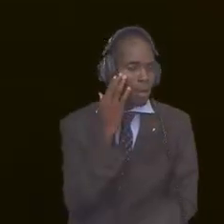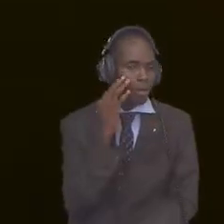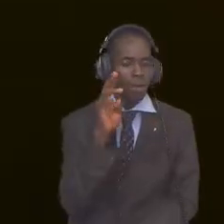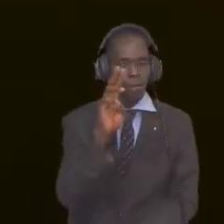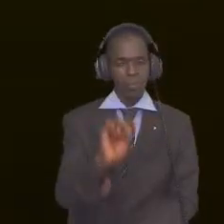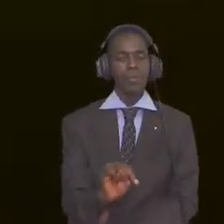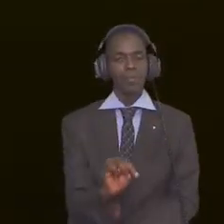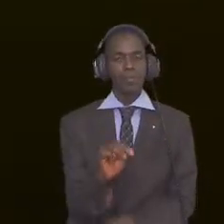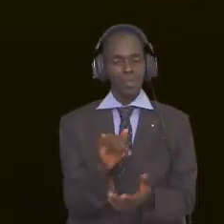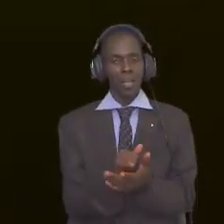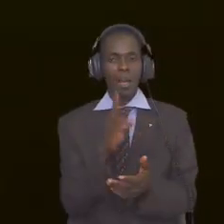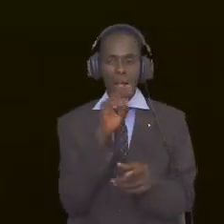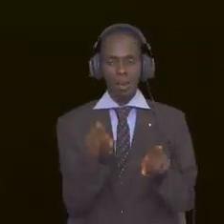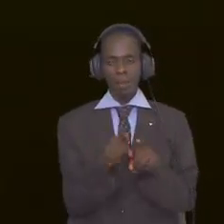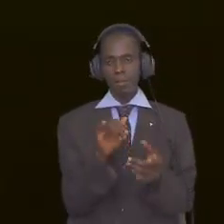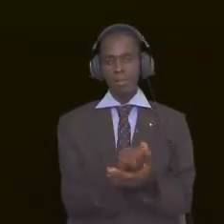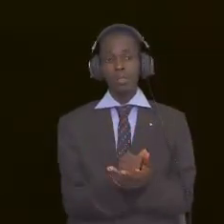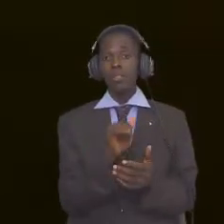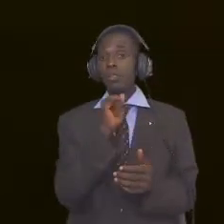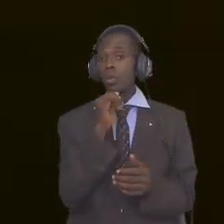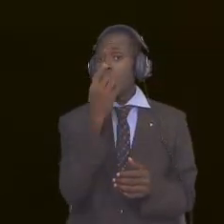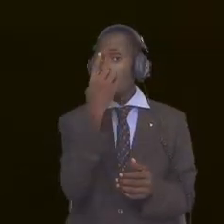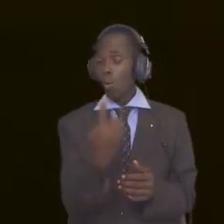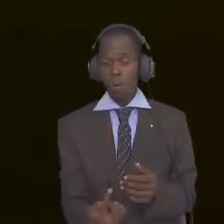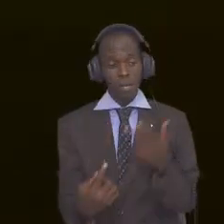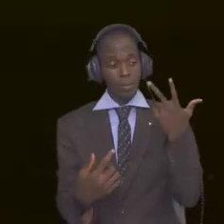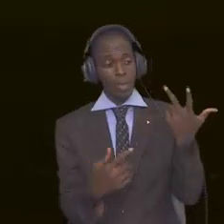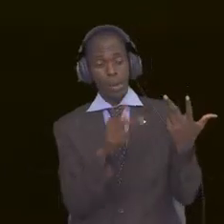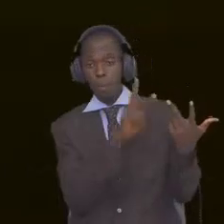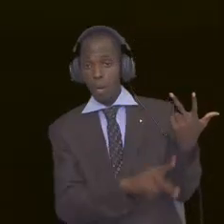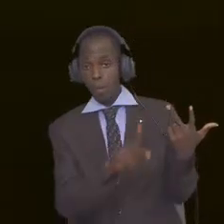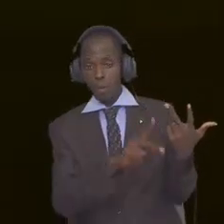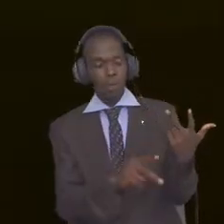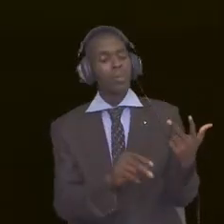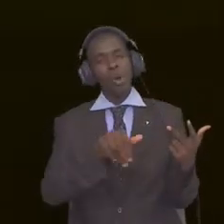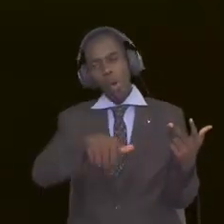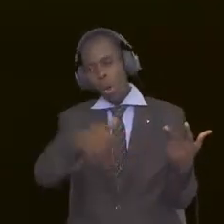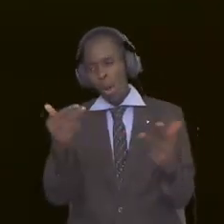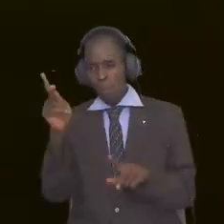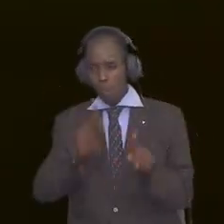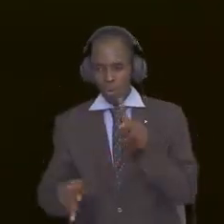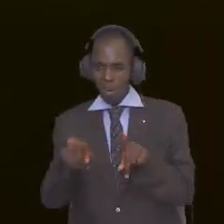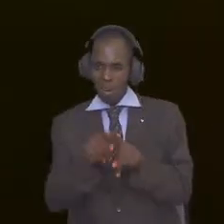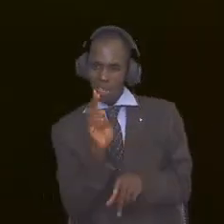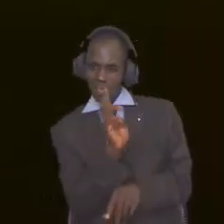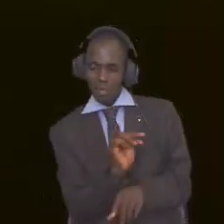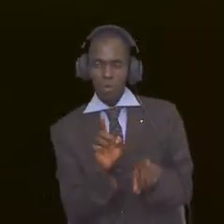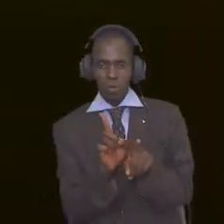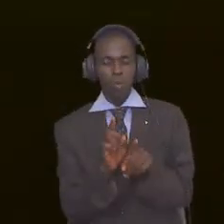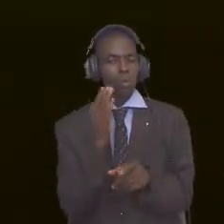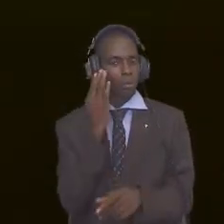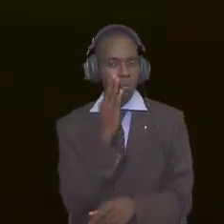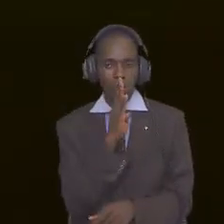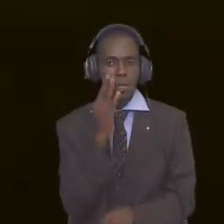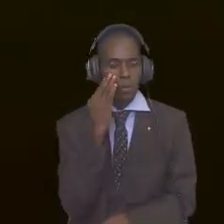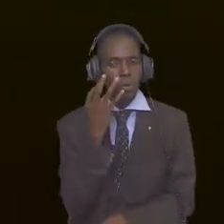them that are such. Not only the three people mentioned, other people like them, acknowledge them. I